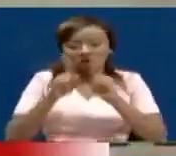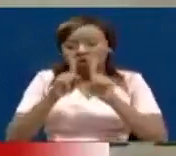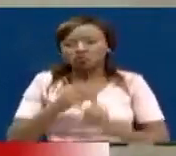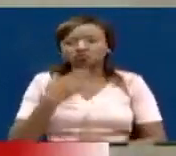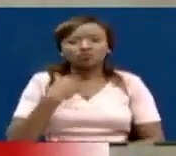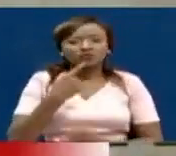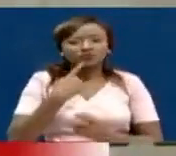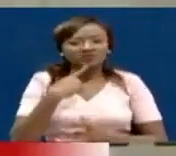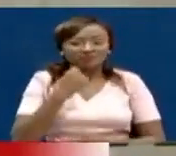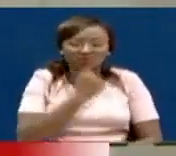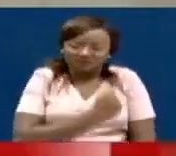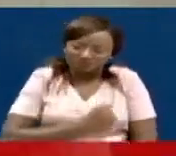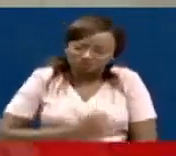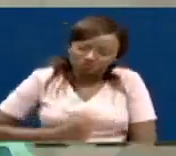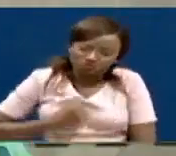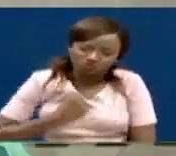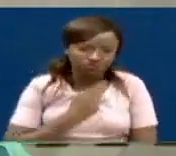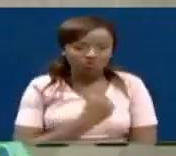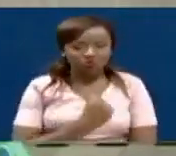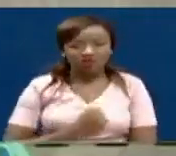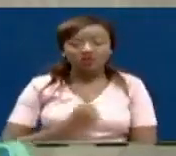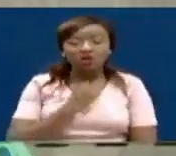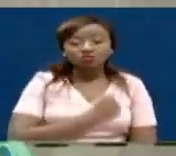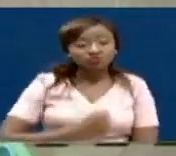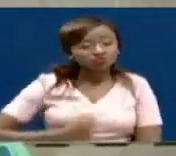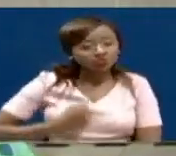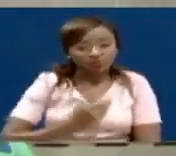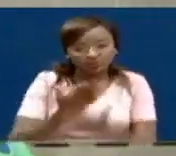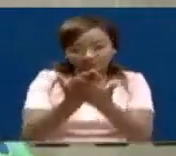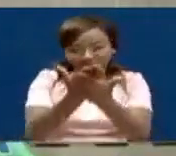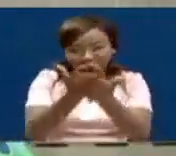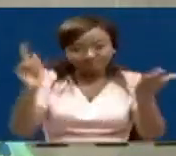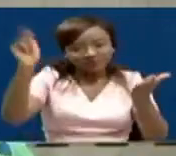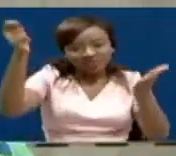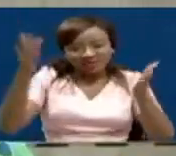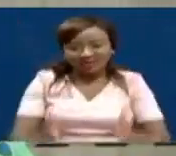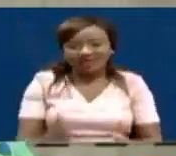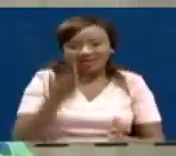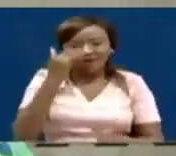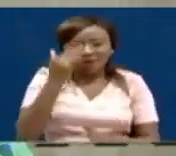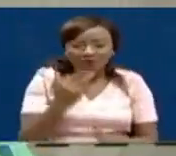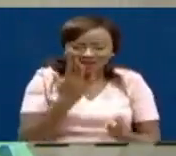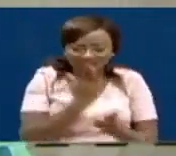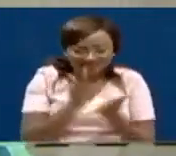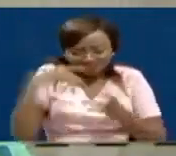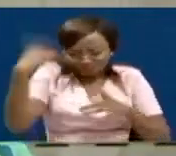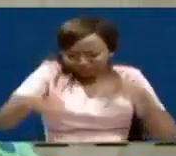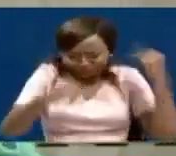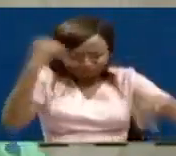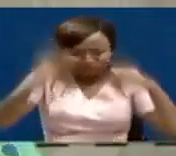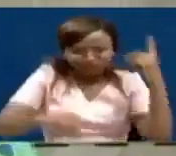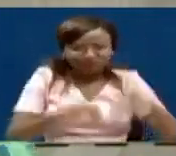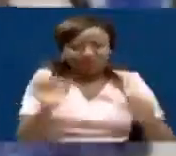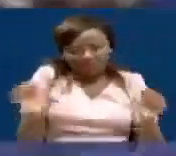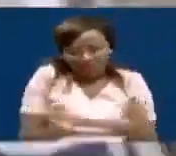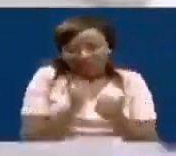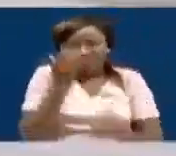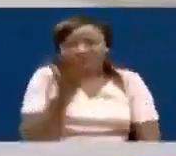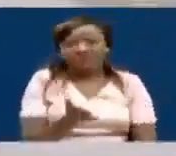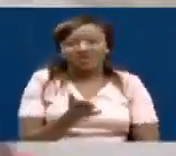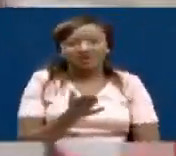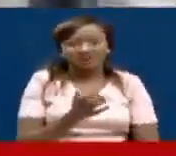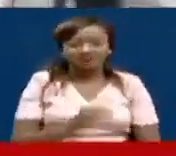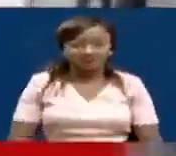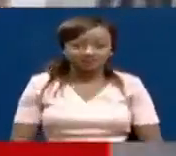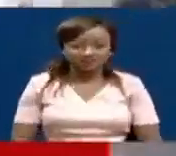to apologize to all Kenyans maybe for some excesses that were conducted or happened.